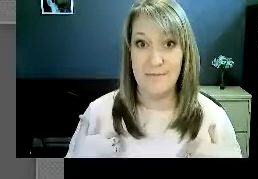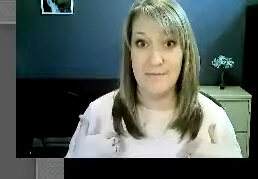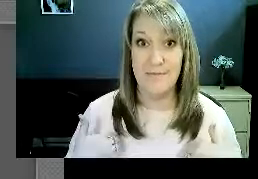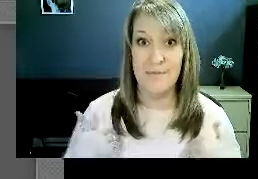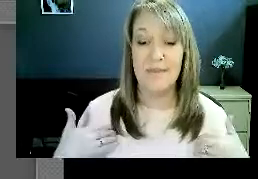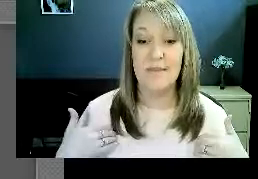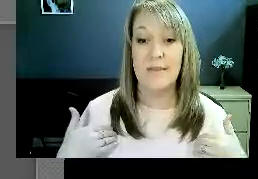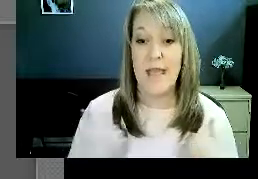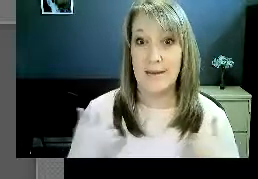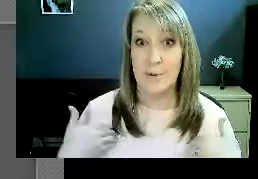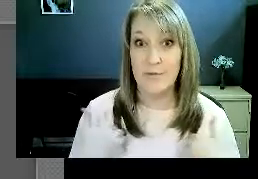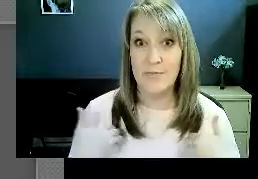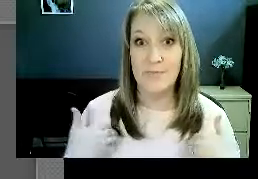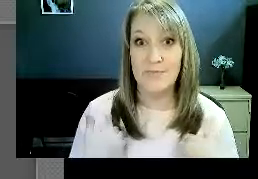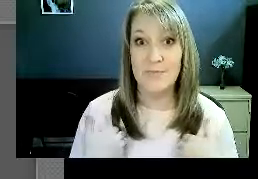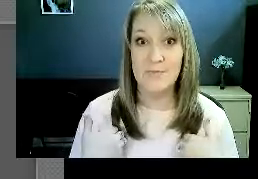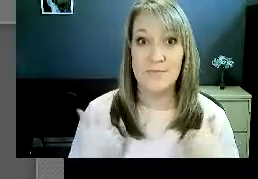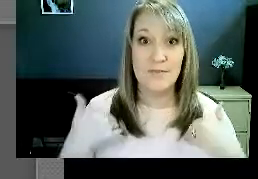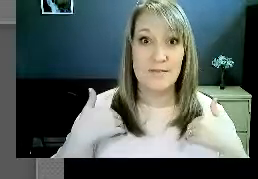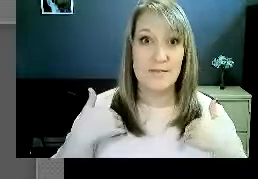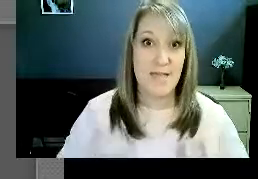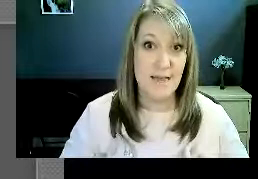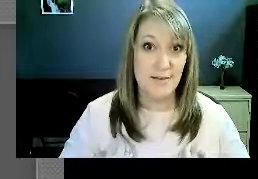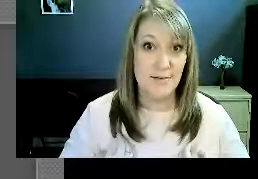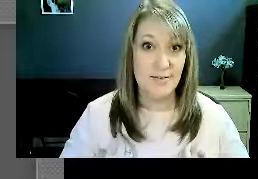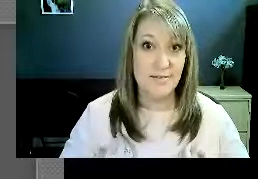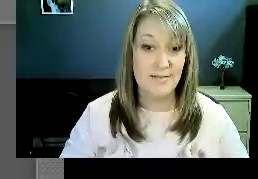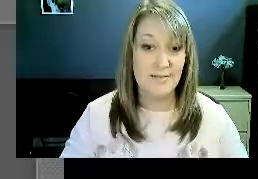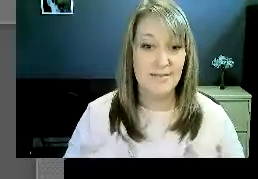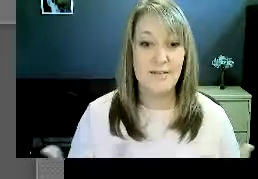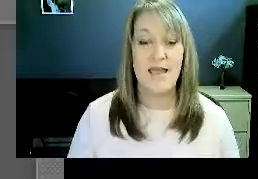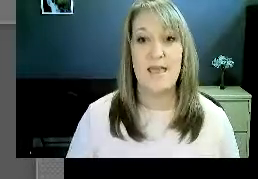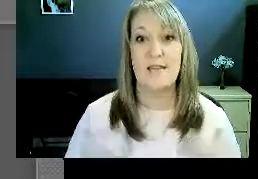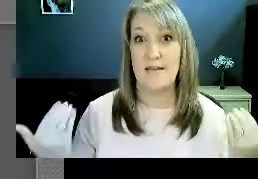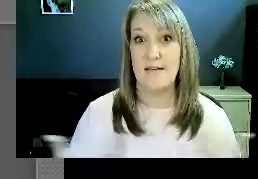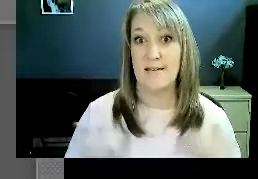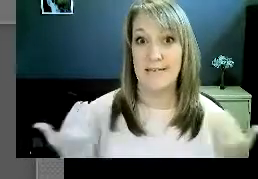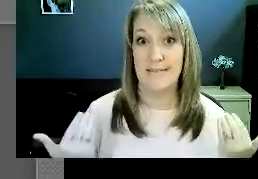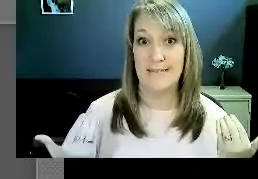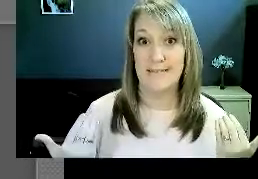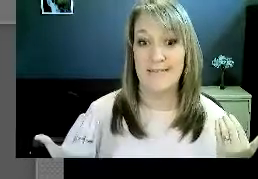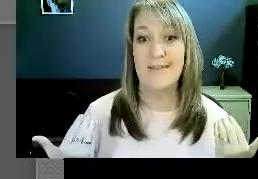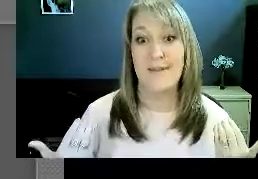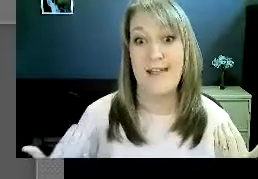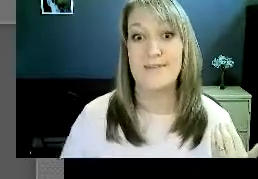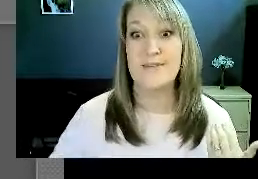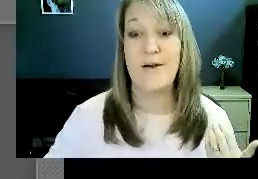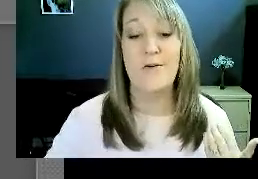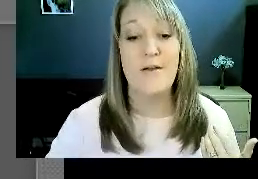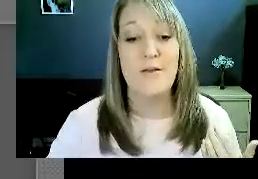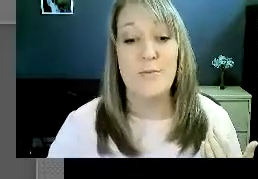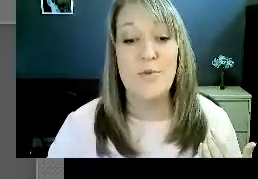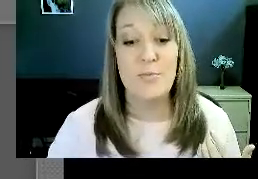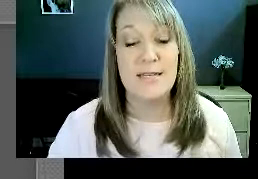Have, animal, tired, and young. All right,